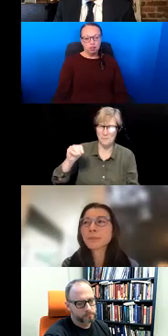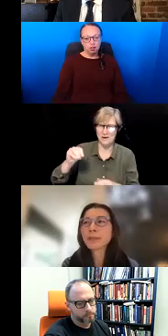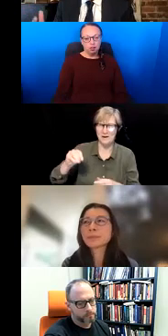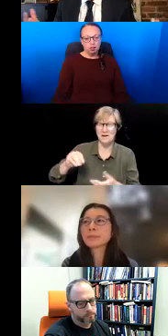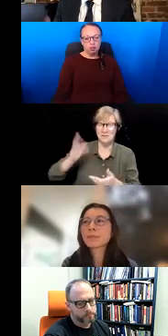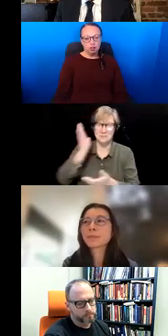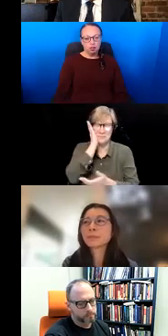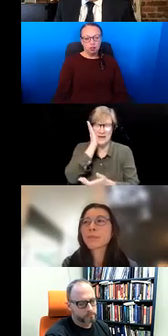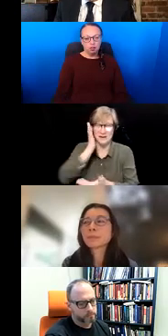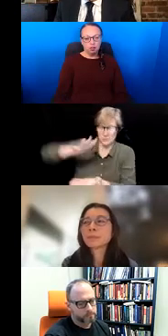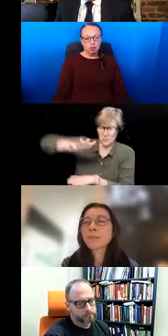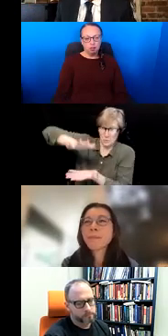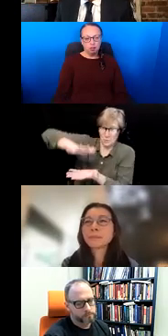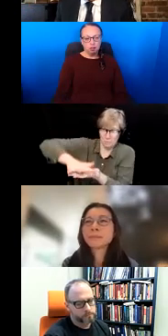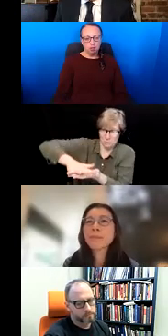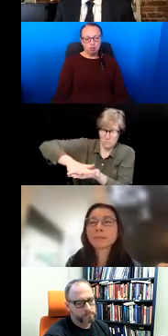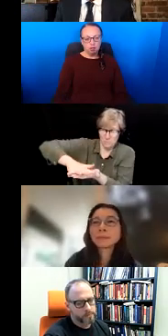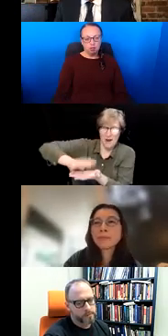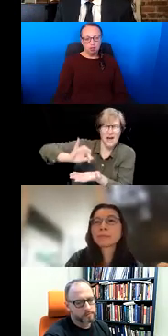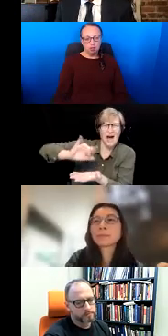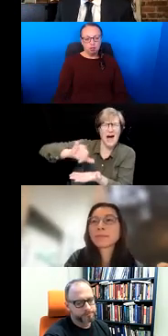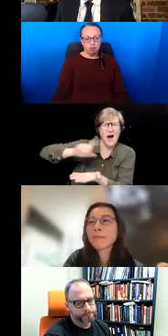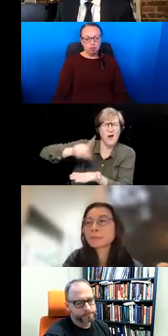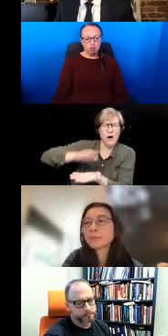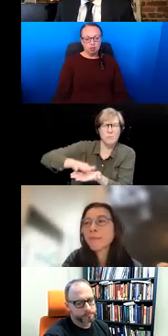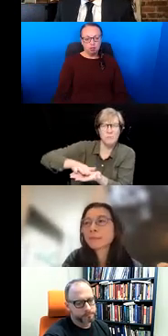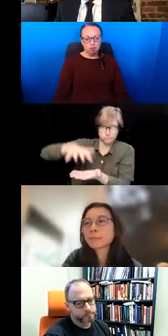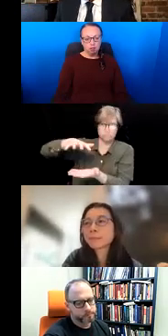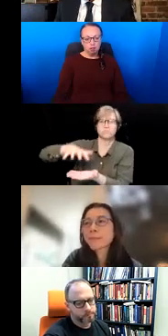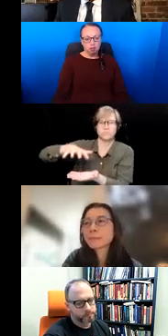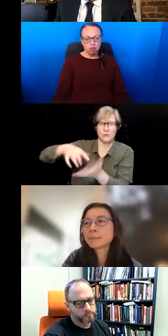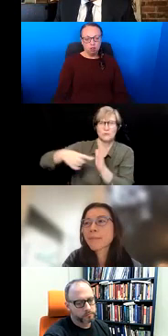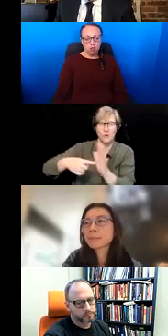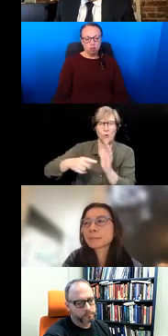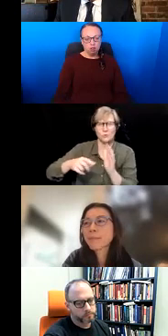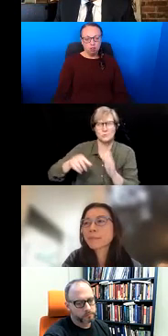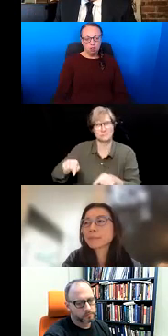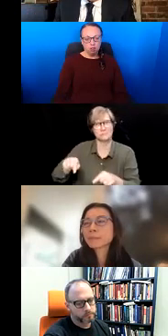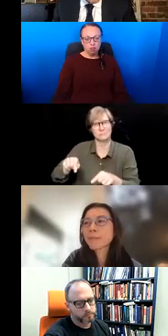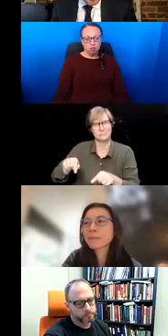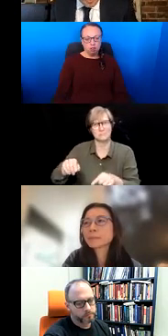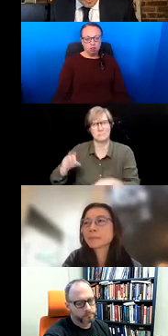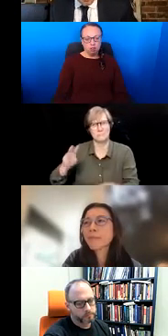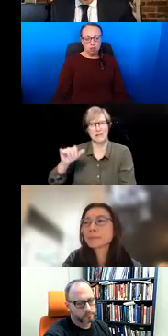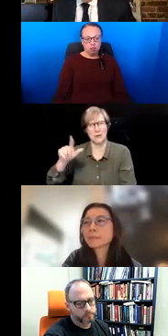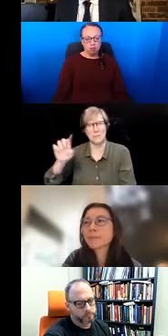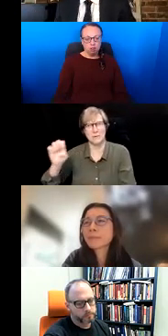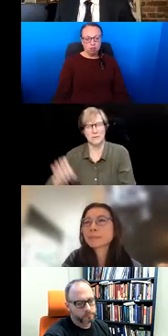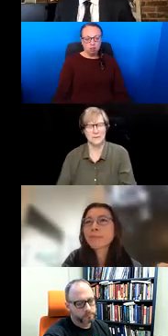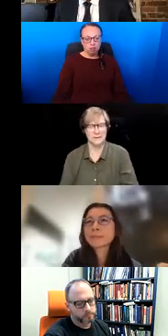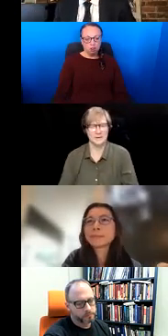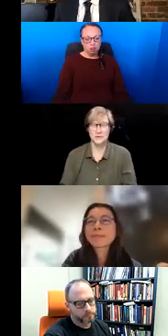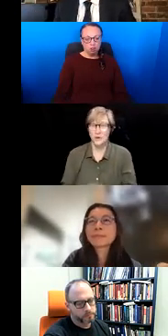place is sort of an index of how sort of malleable that foam is. So using that approach,